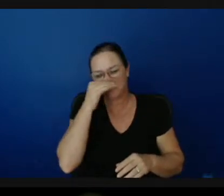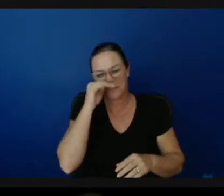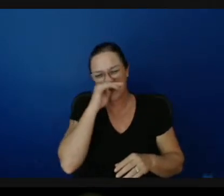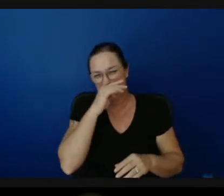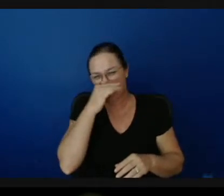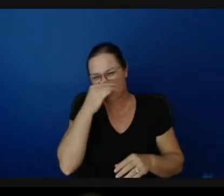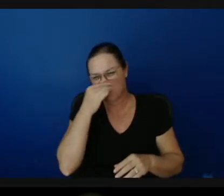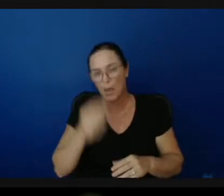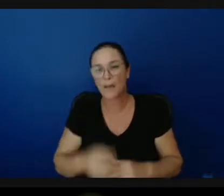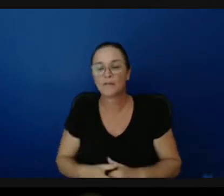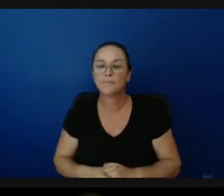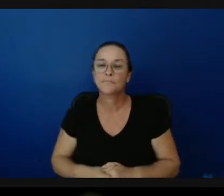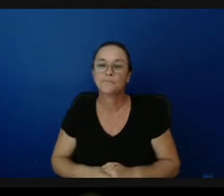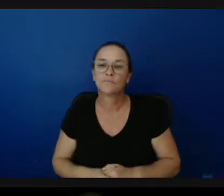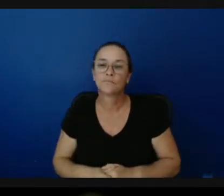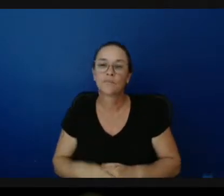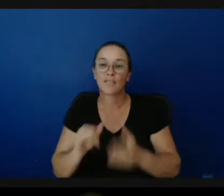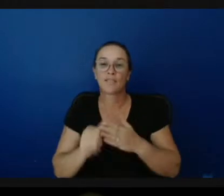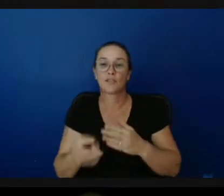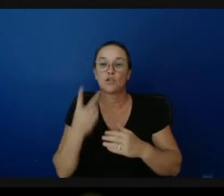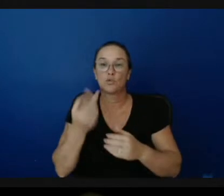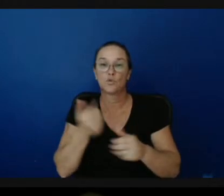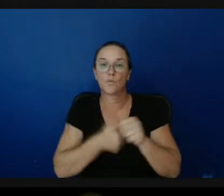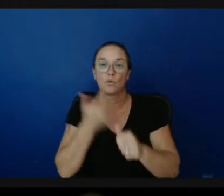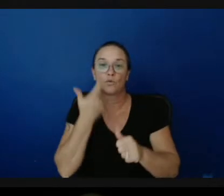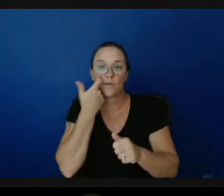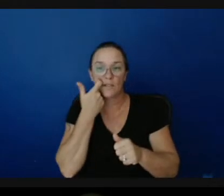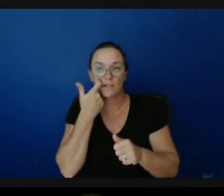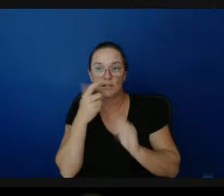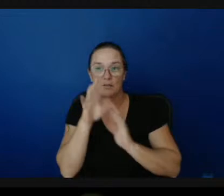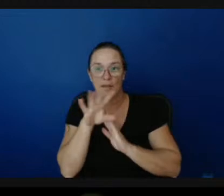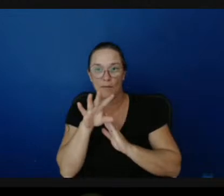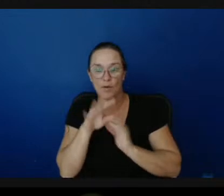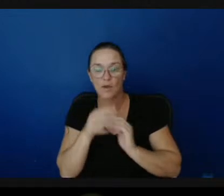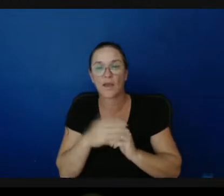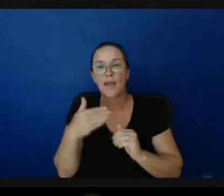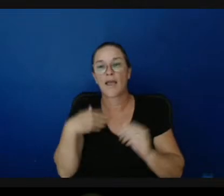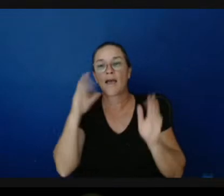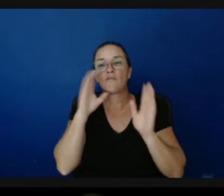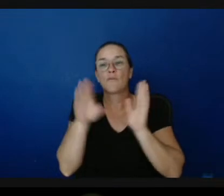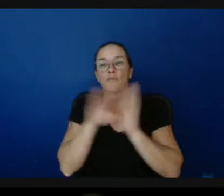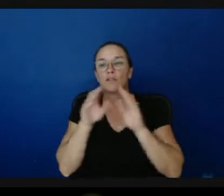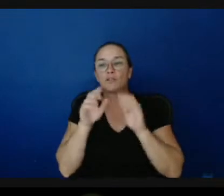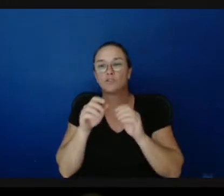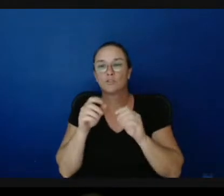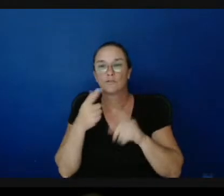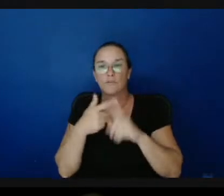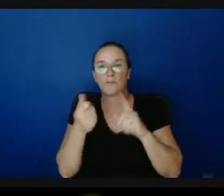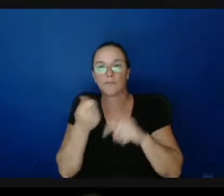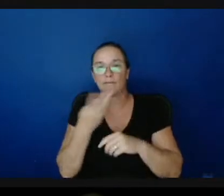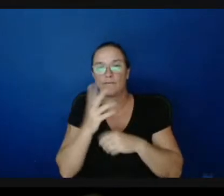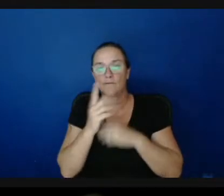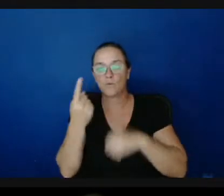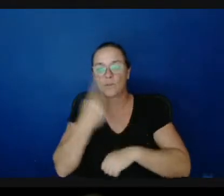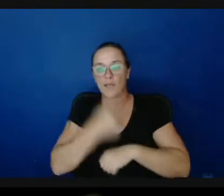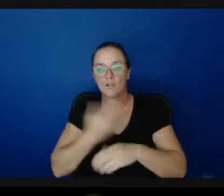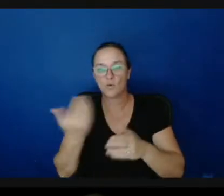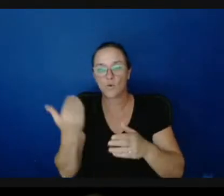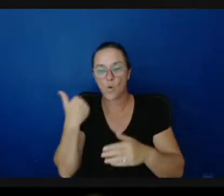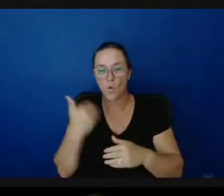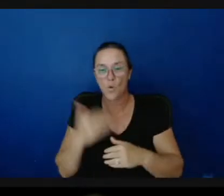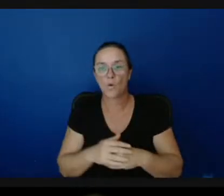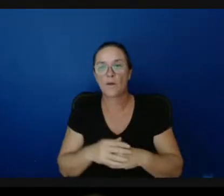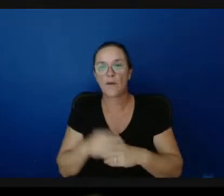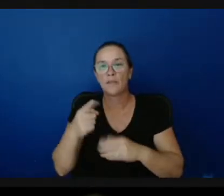So yeah, those are the two most recent webcams. There is an image release from a couple of days ago showing the eruption remaining